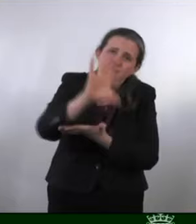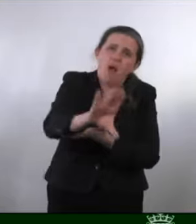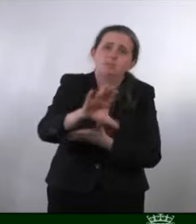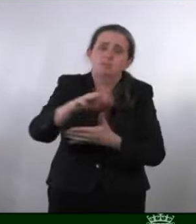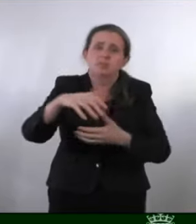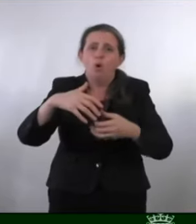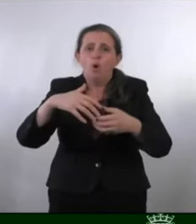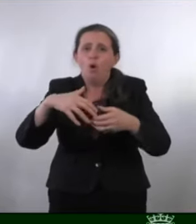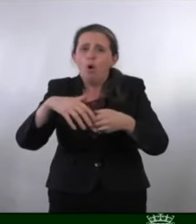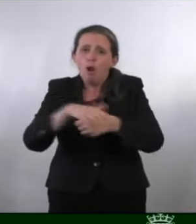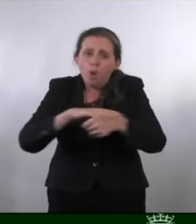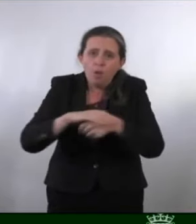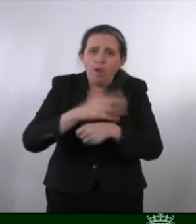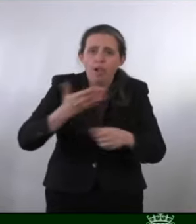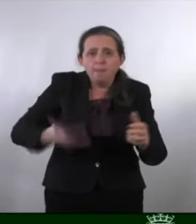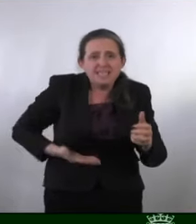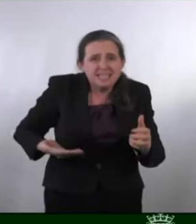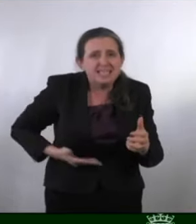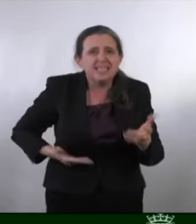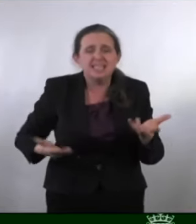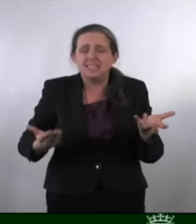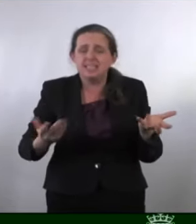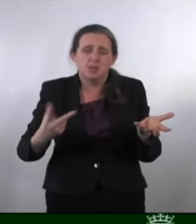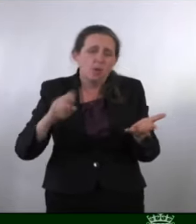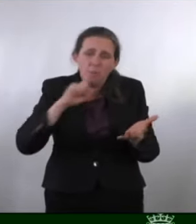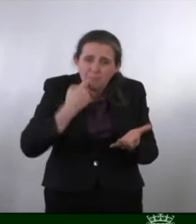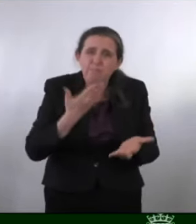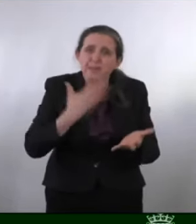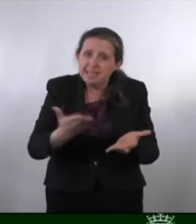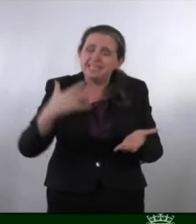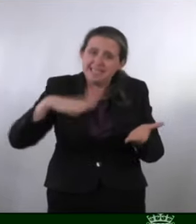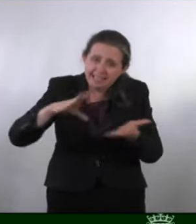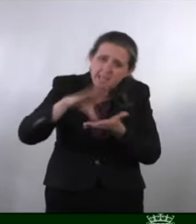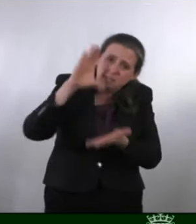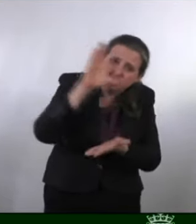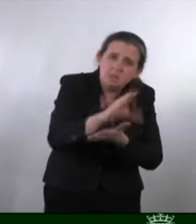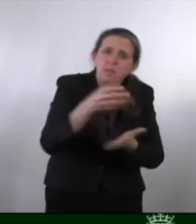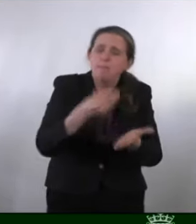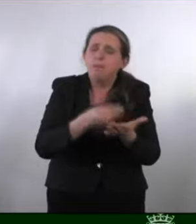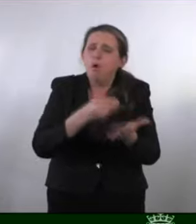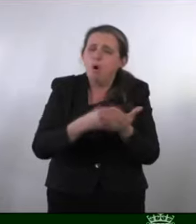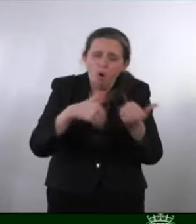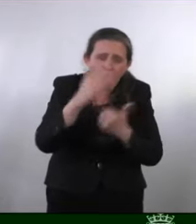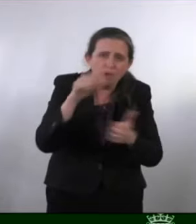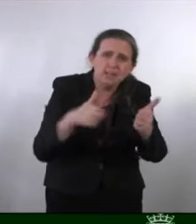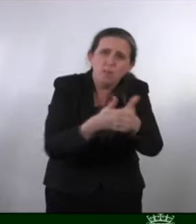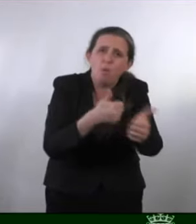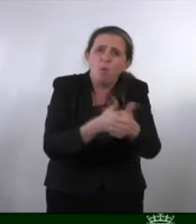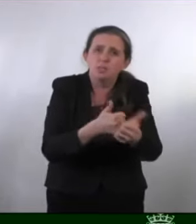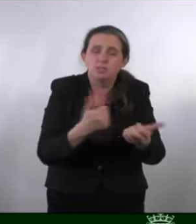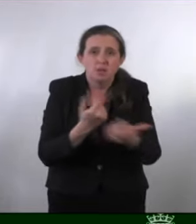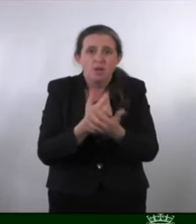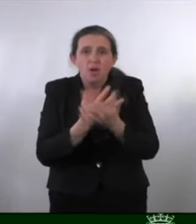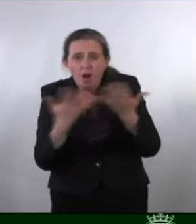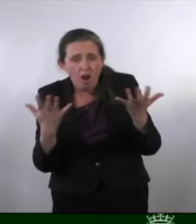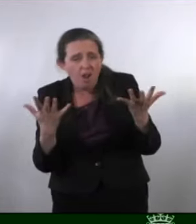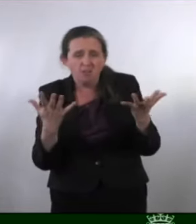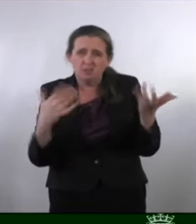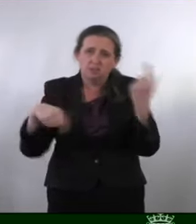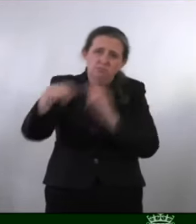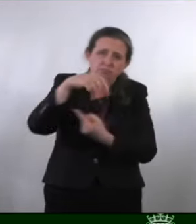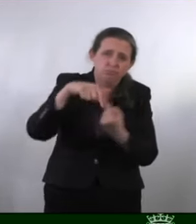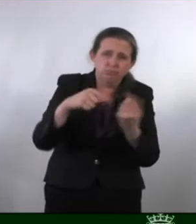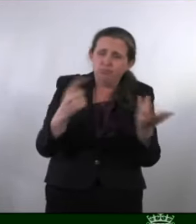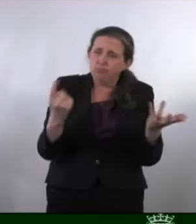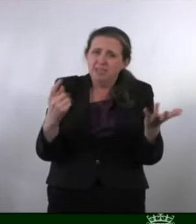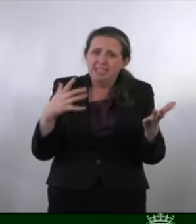on a case-by-case basis. And to finance this, we can seek the repayment of taxpayer funding from the supermarkets who have quite clearly misused taxpayer